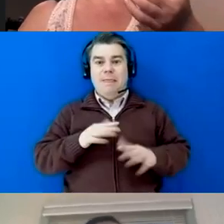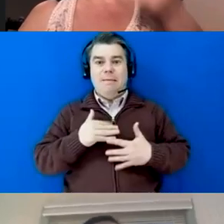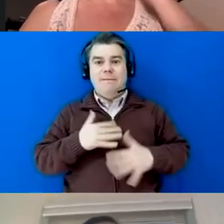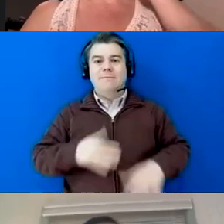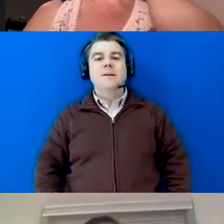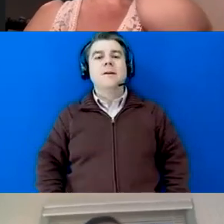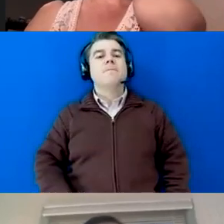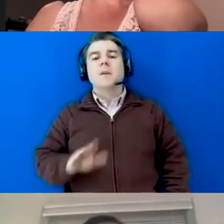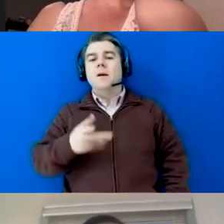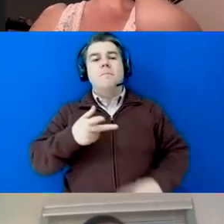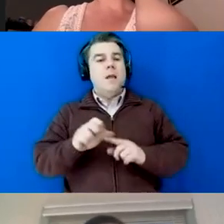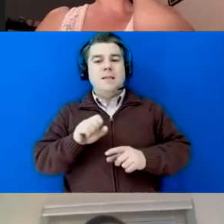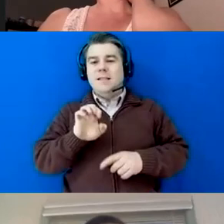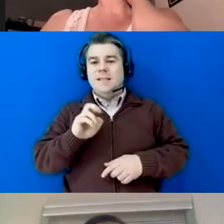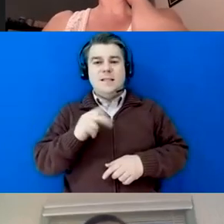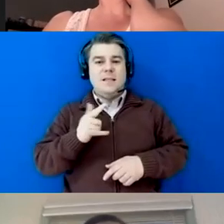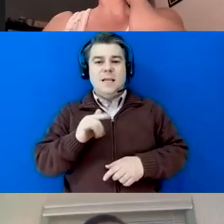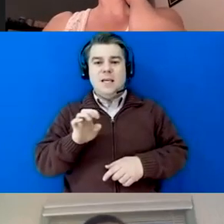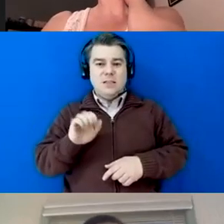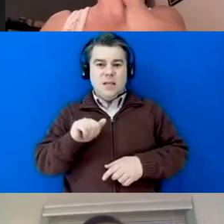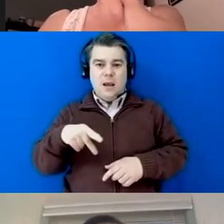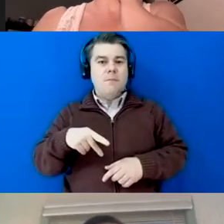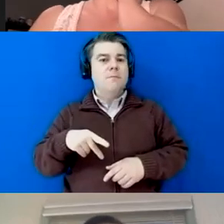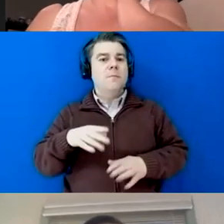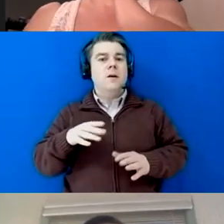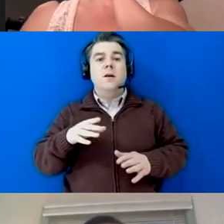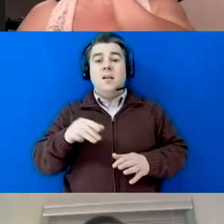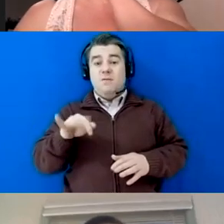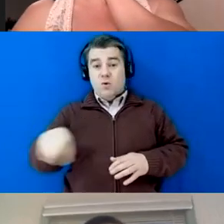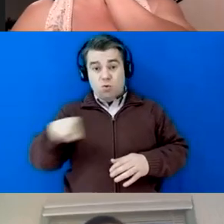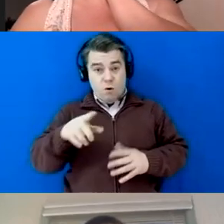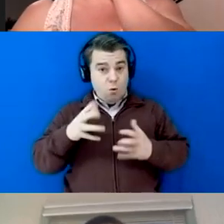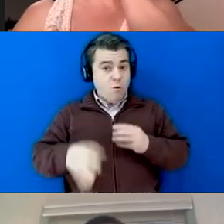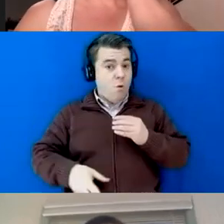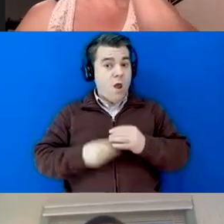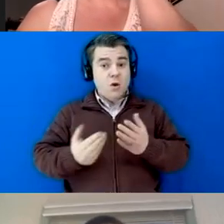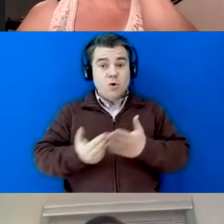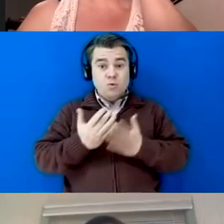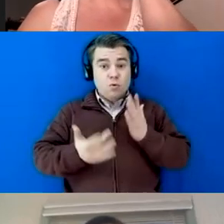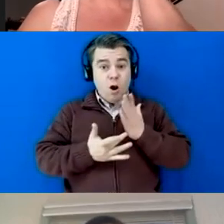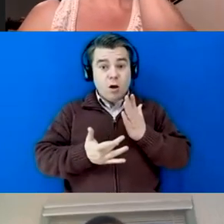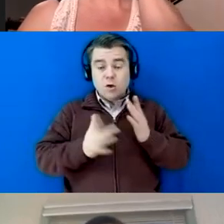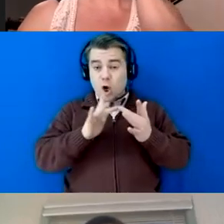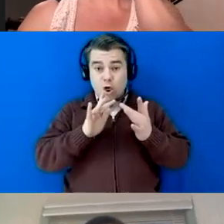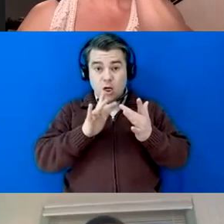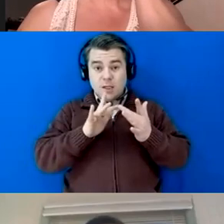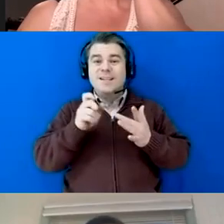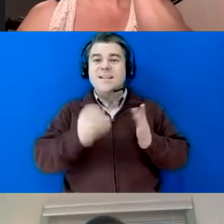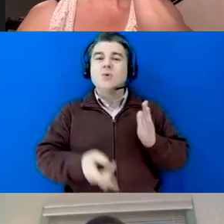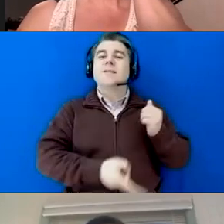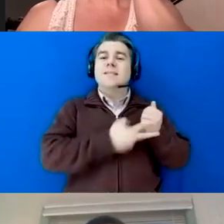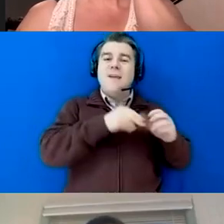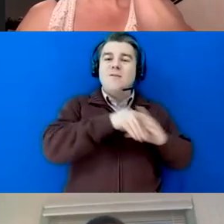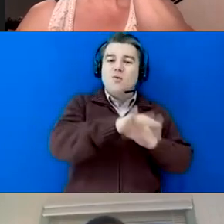is the Plexus Engage app, guys. And if you are wanting to add a new contact, you need to put them in your phone. It